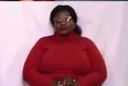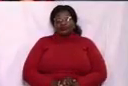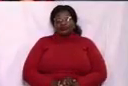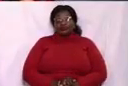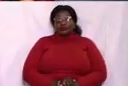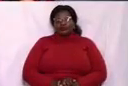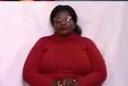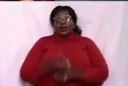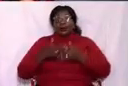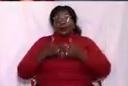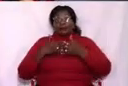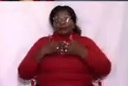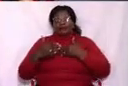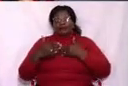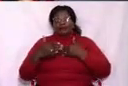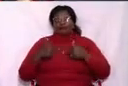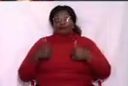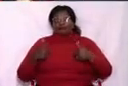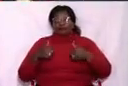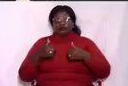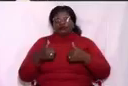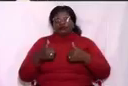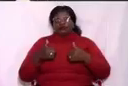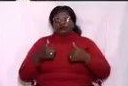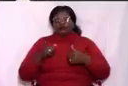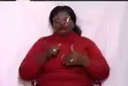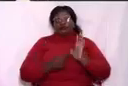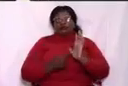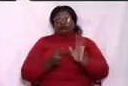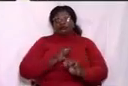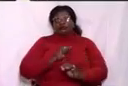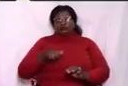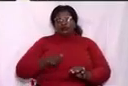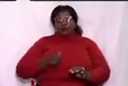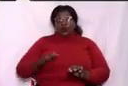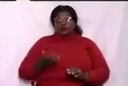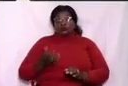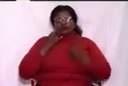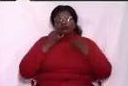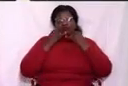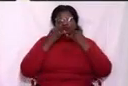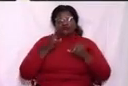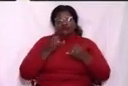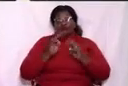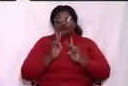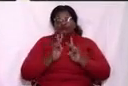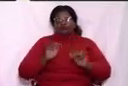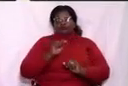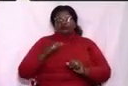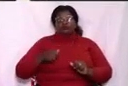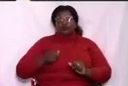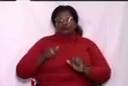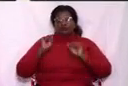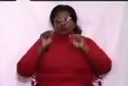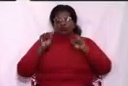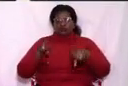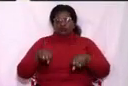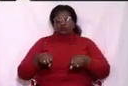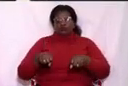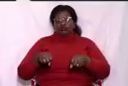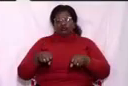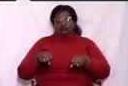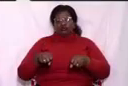Just before we start with our show, I just want to inform our viewers, you have to